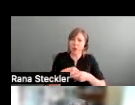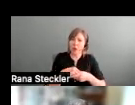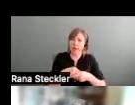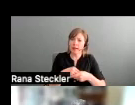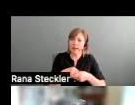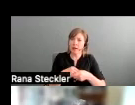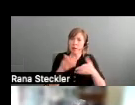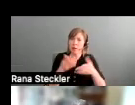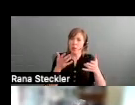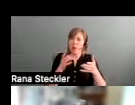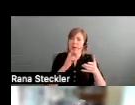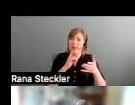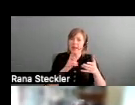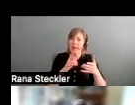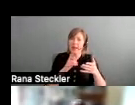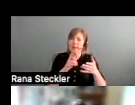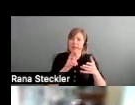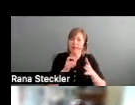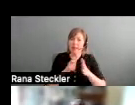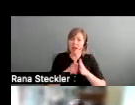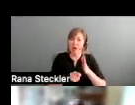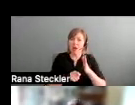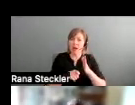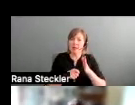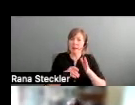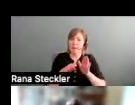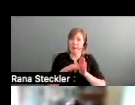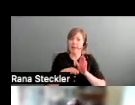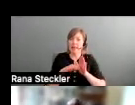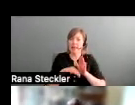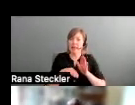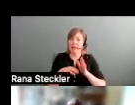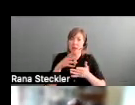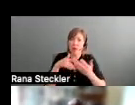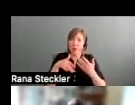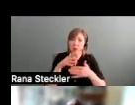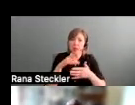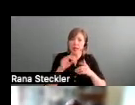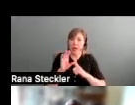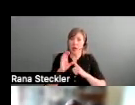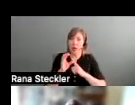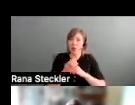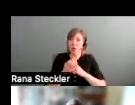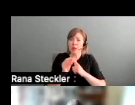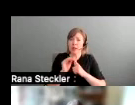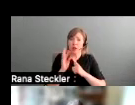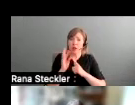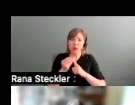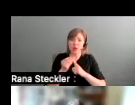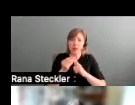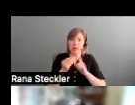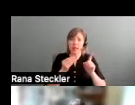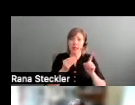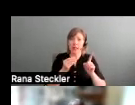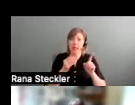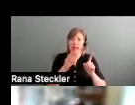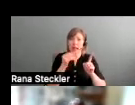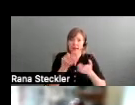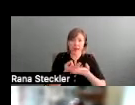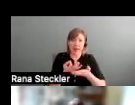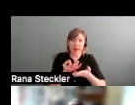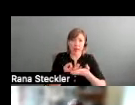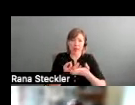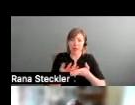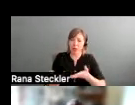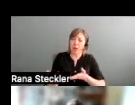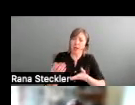What is the cost, basically socially and culturally, and sometimes also financially, of